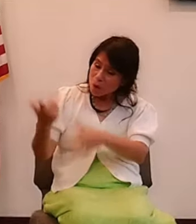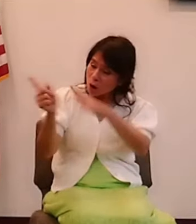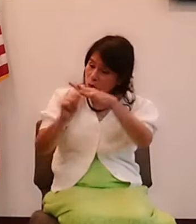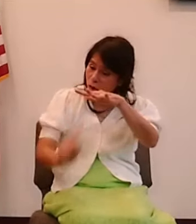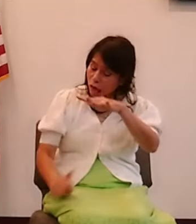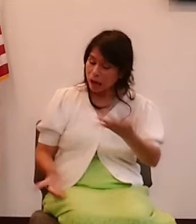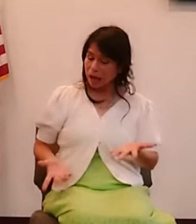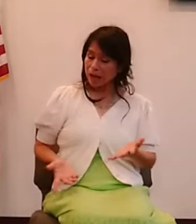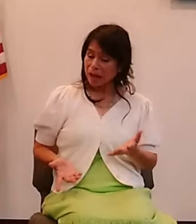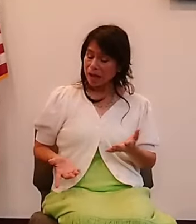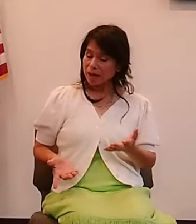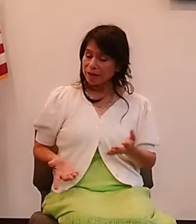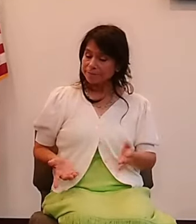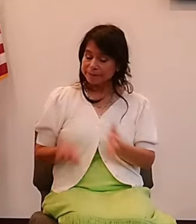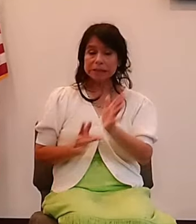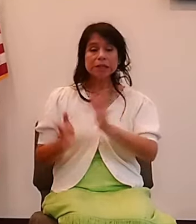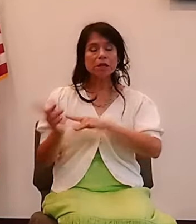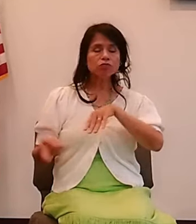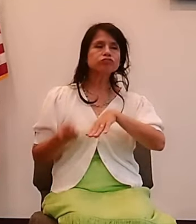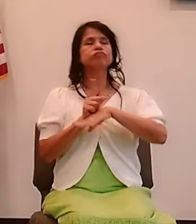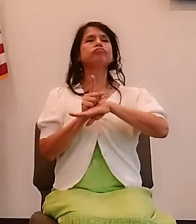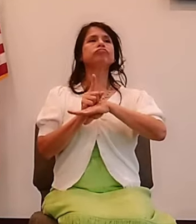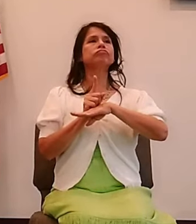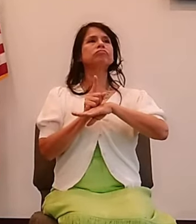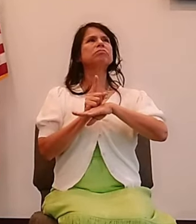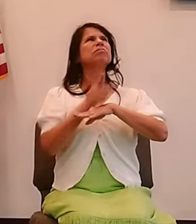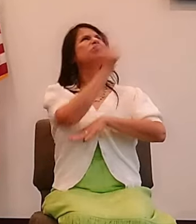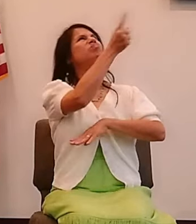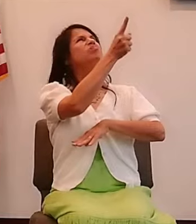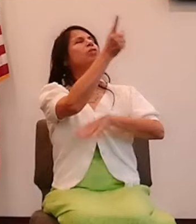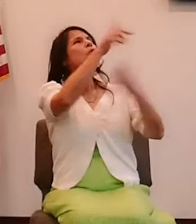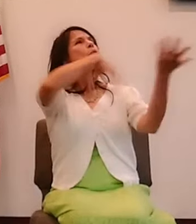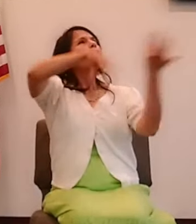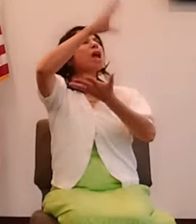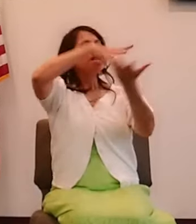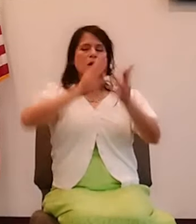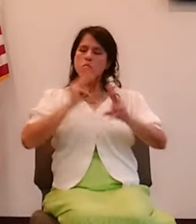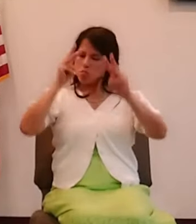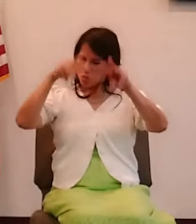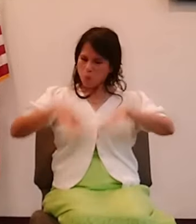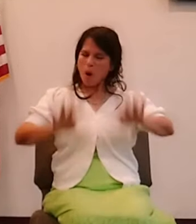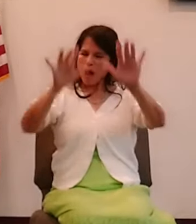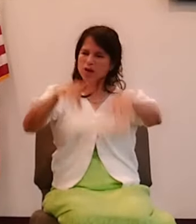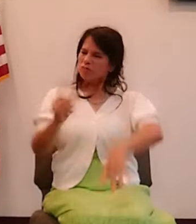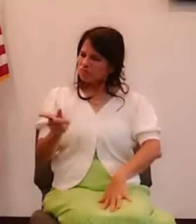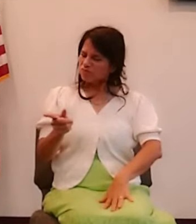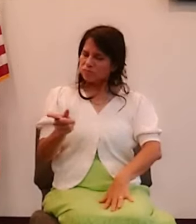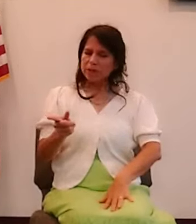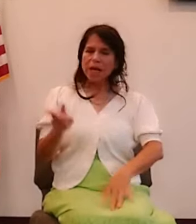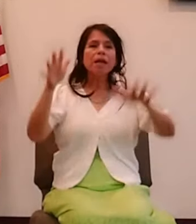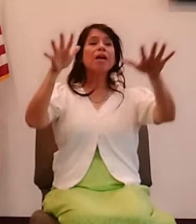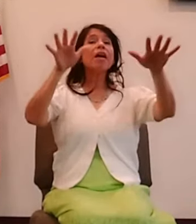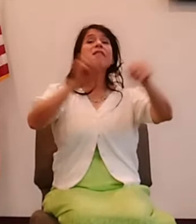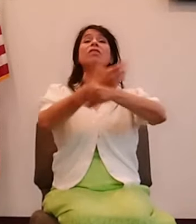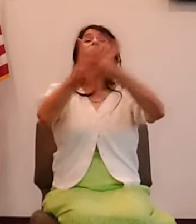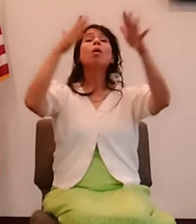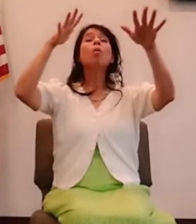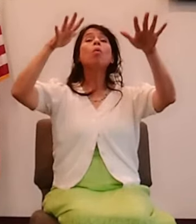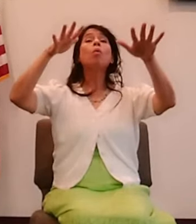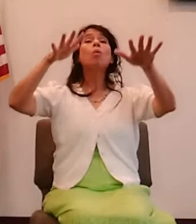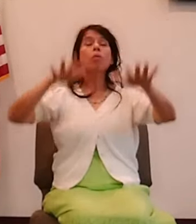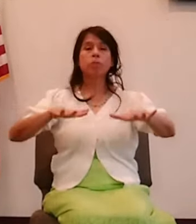drown." He got up and rebuked the wind and the raging waters. The storm subsided, and all was